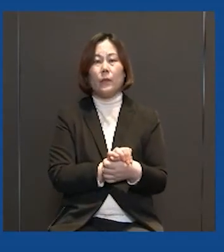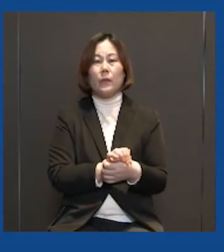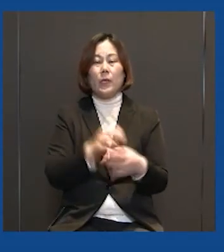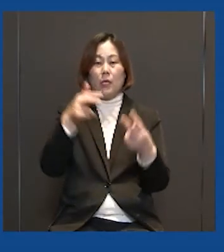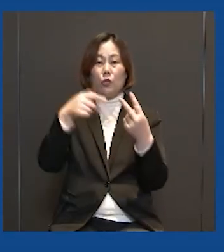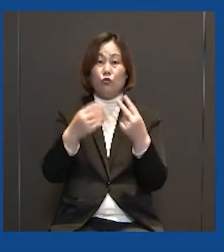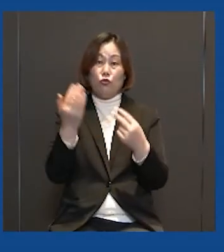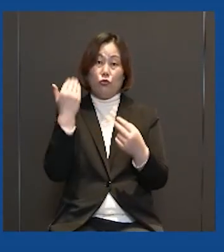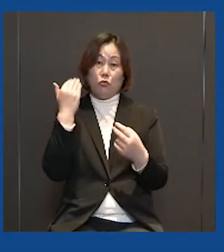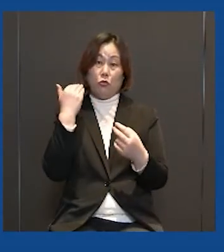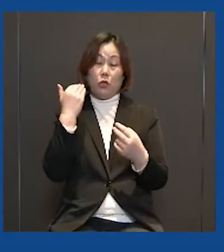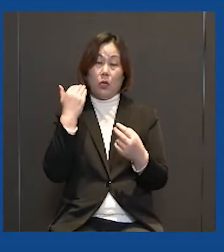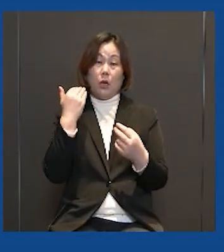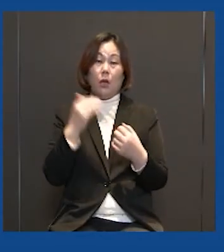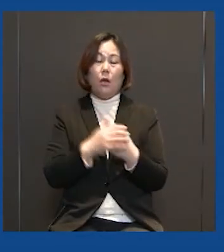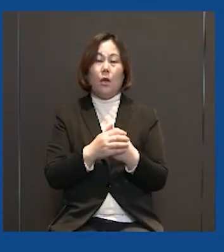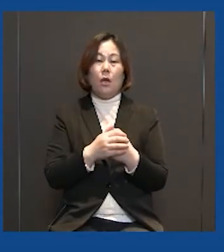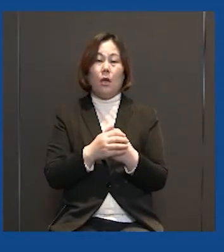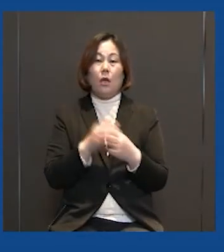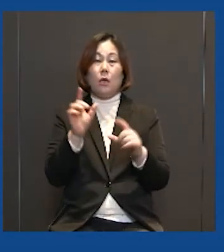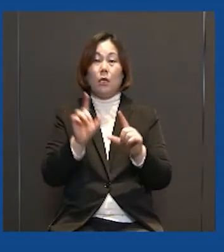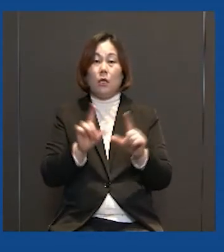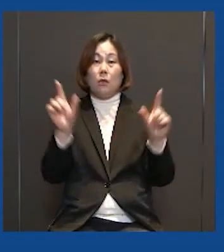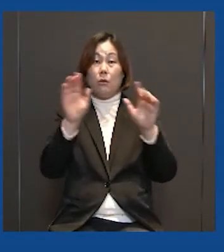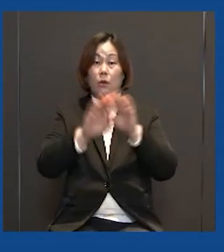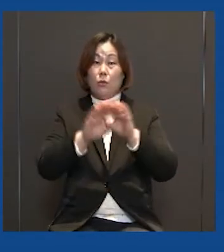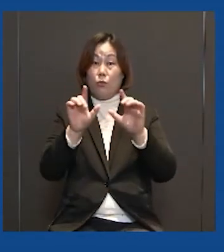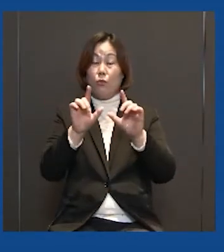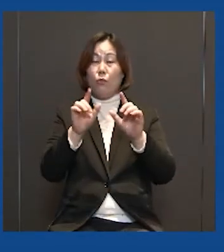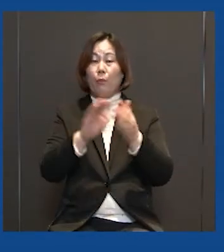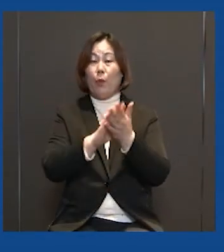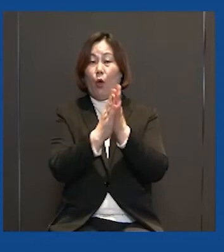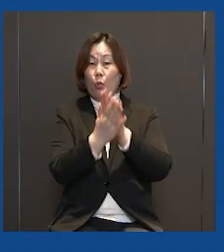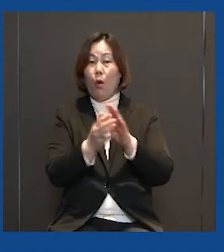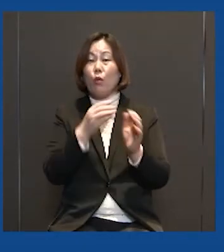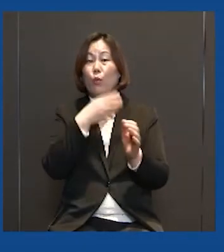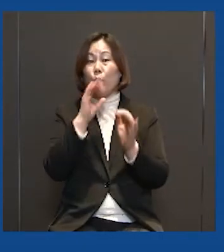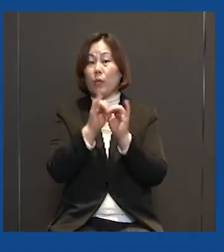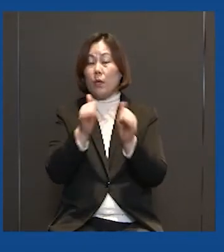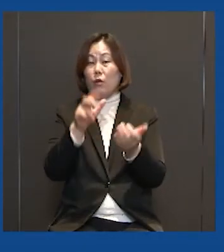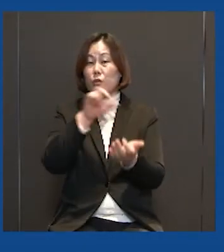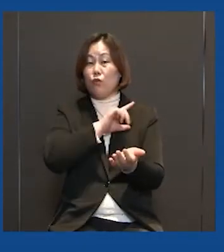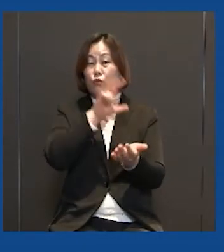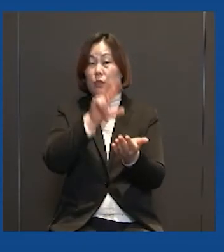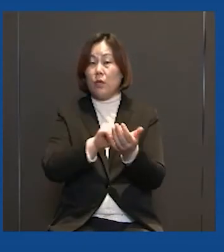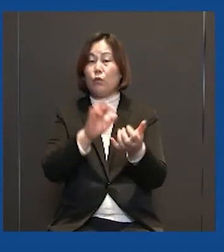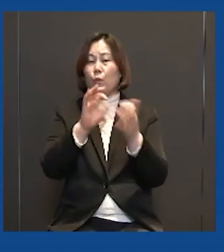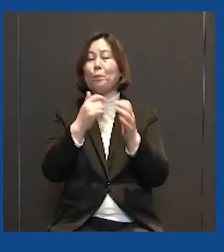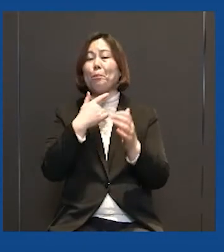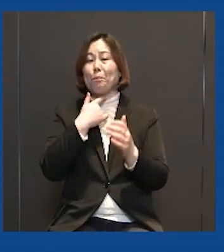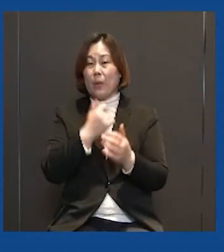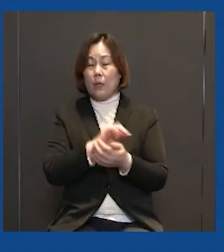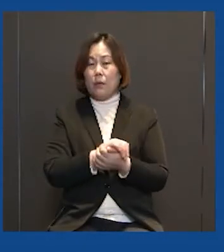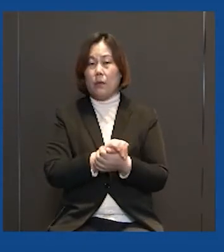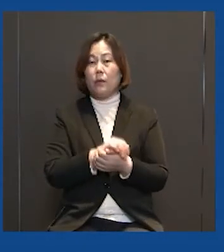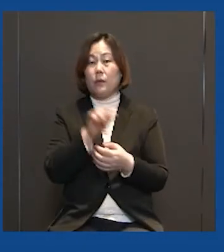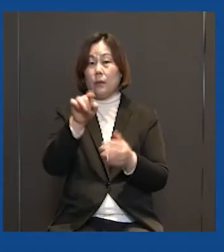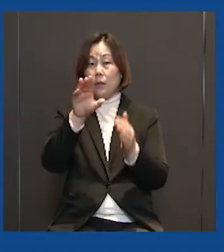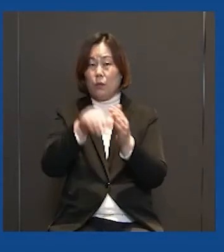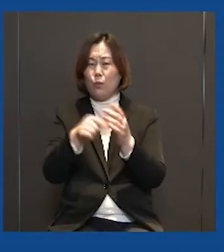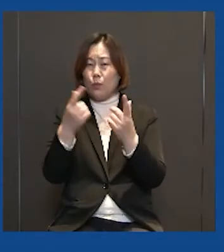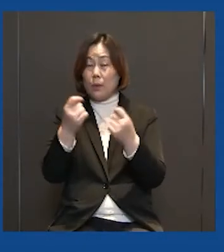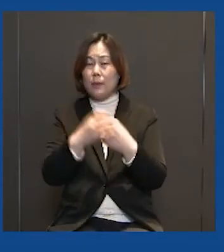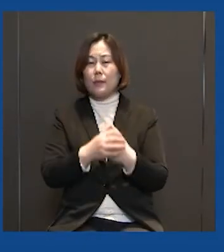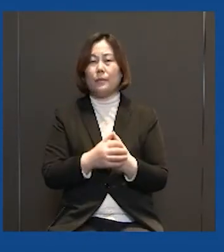example, when we see the intersectionality between this mega process, which will be like the